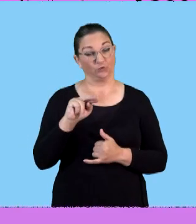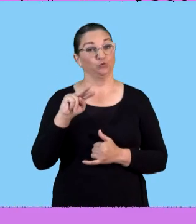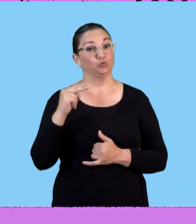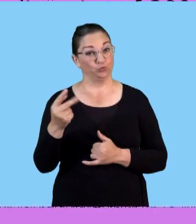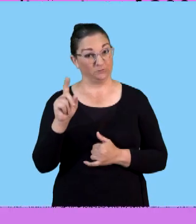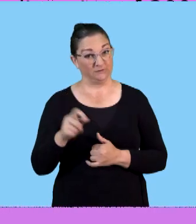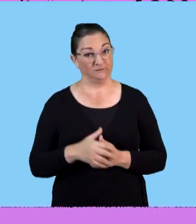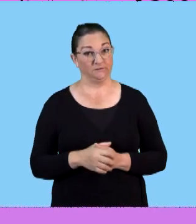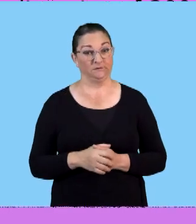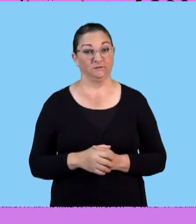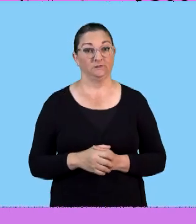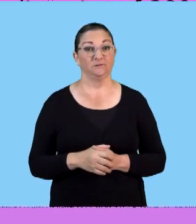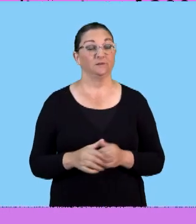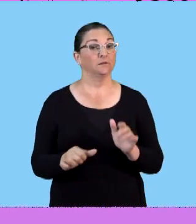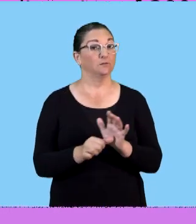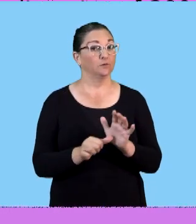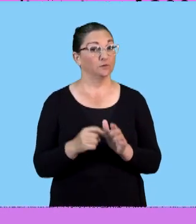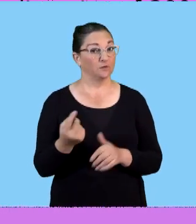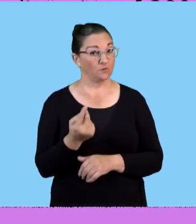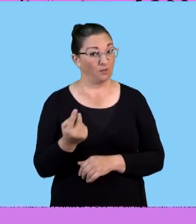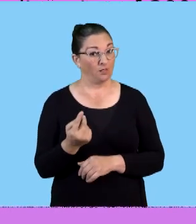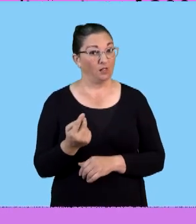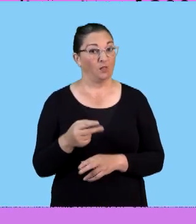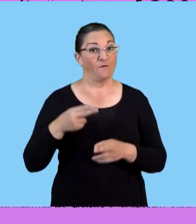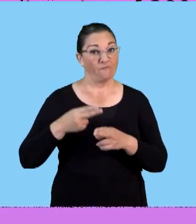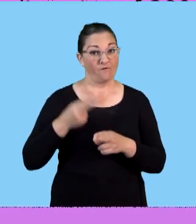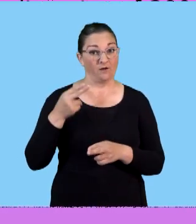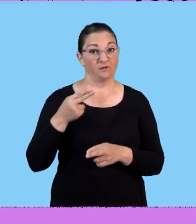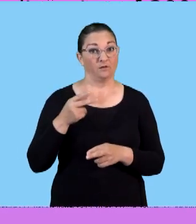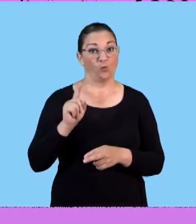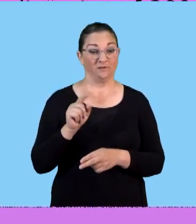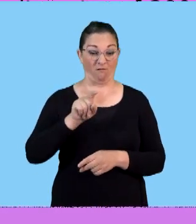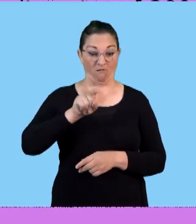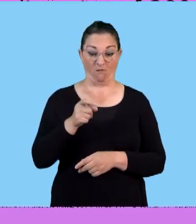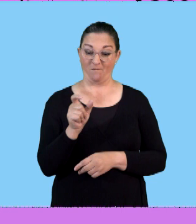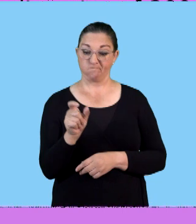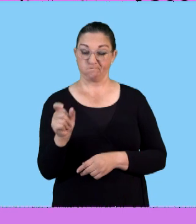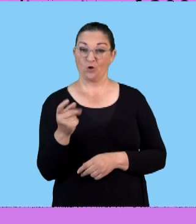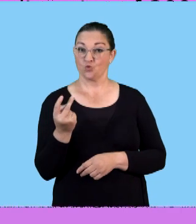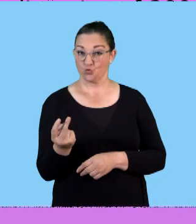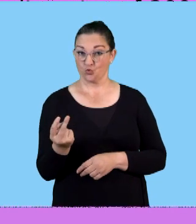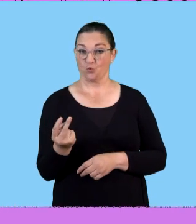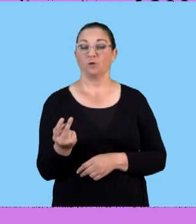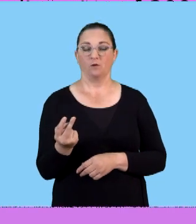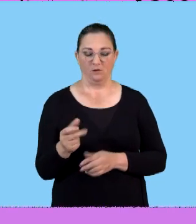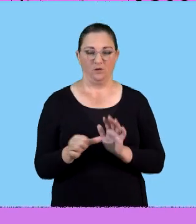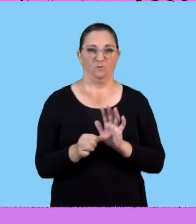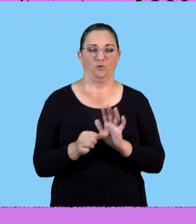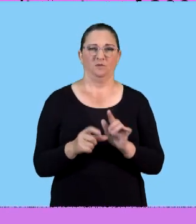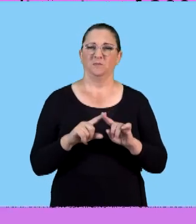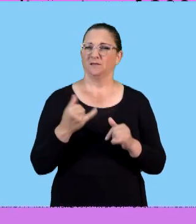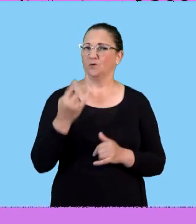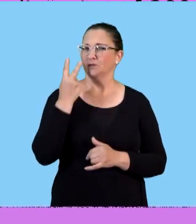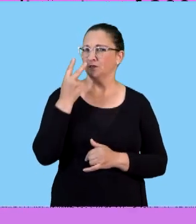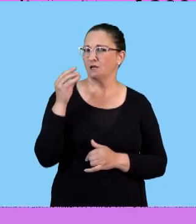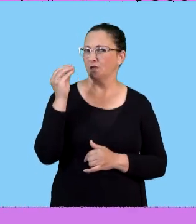meters, right? But also important, your final answer must be rounded to 2 decimal places. But now looking at